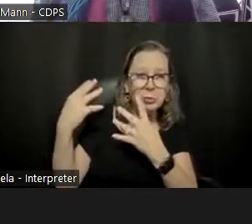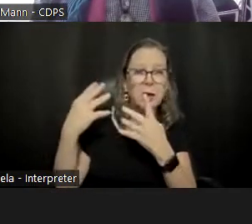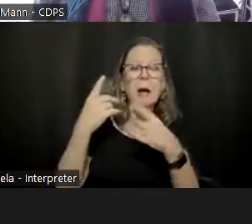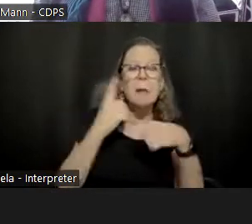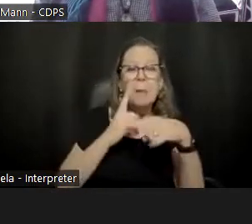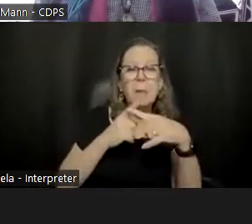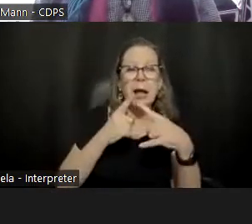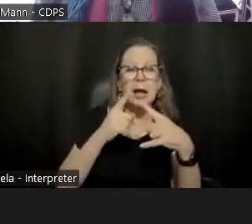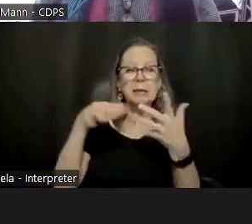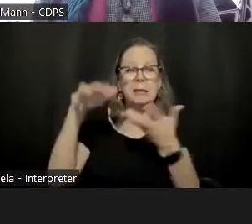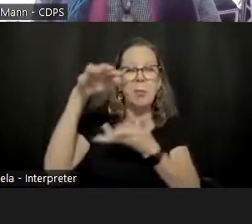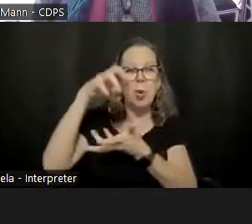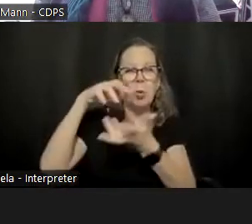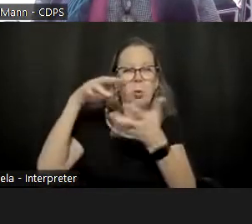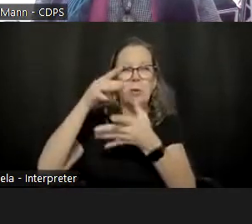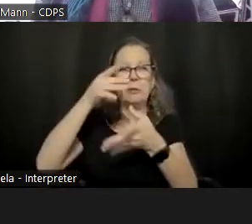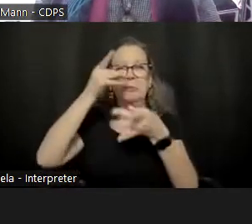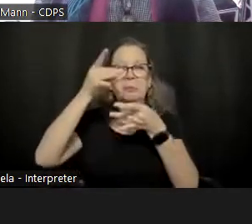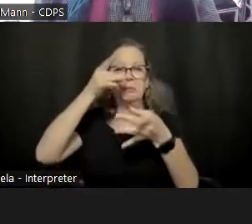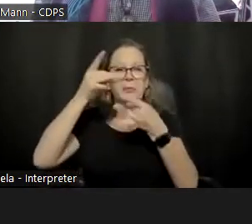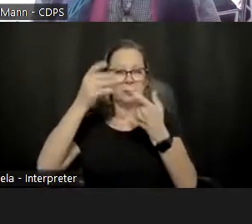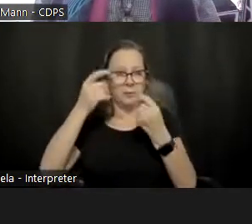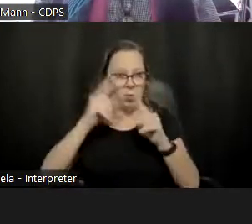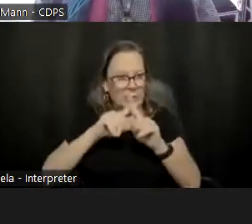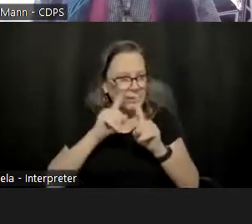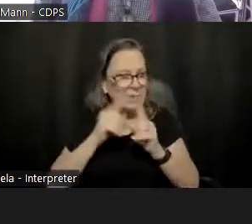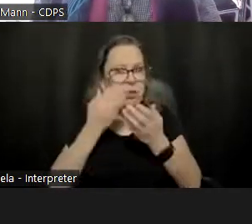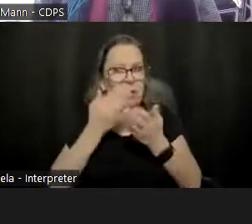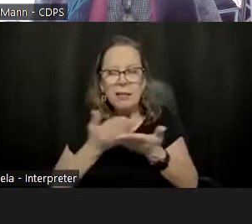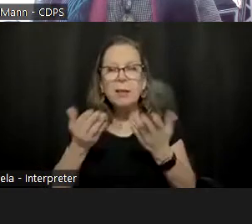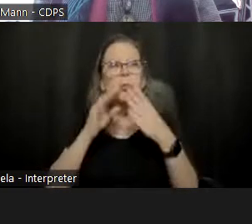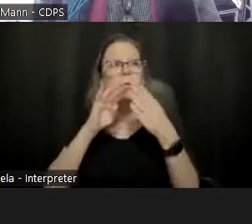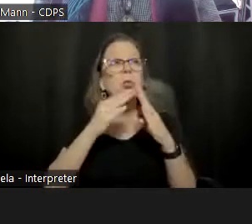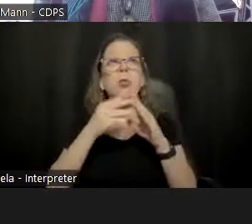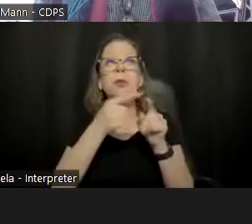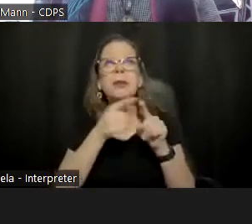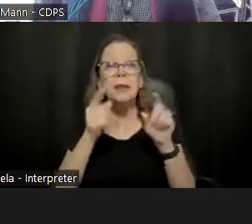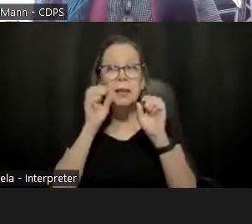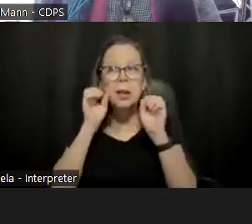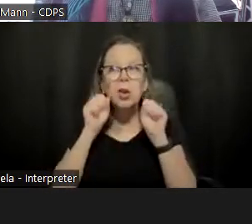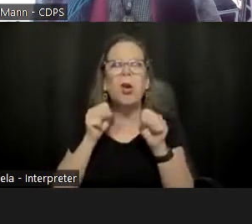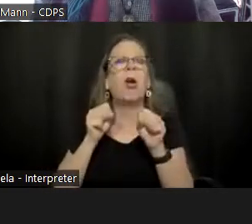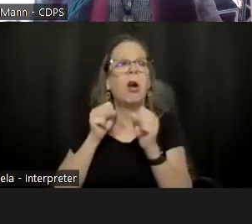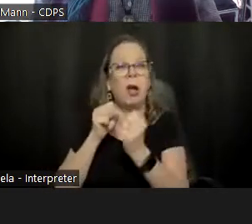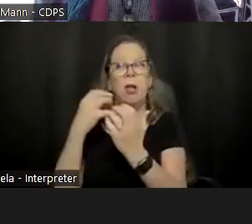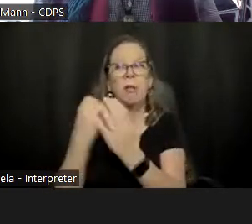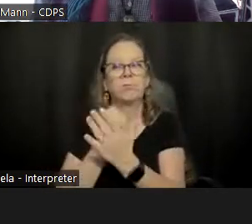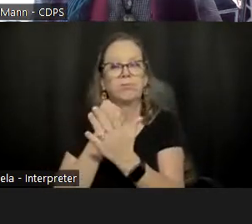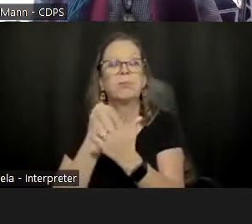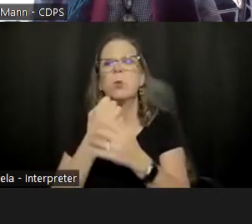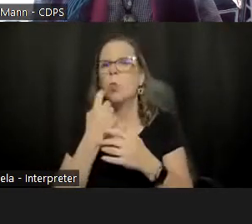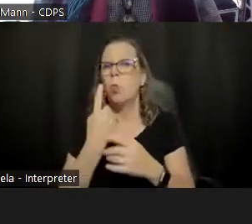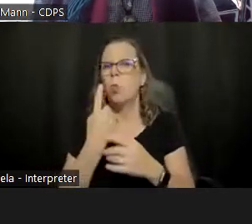smoke. And so there were different resources that community members were able to access. And one of them